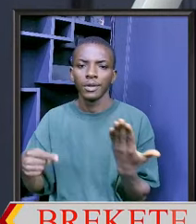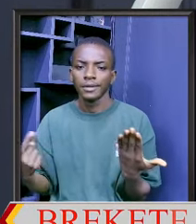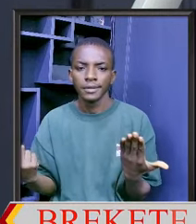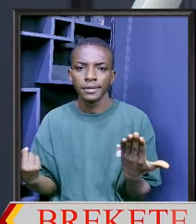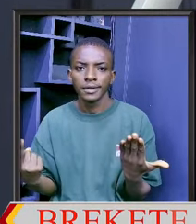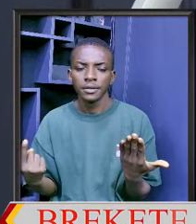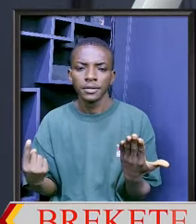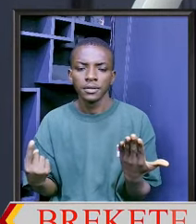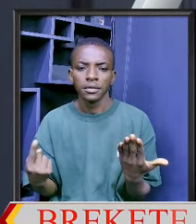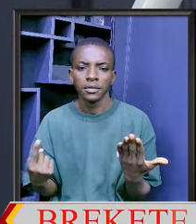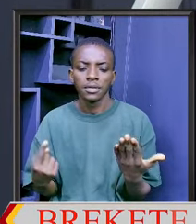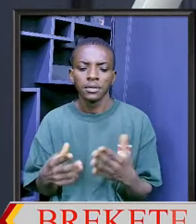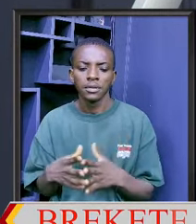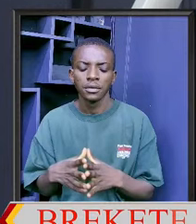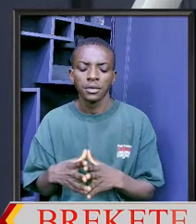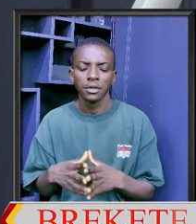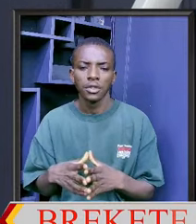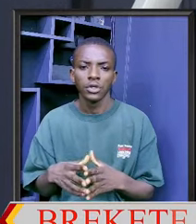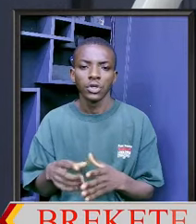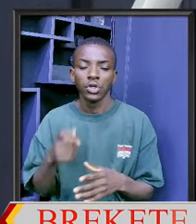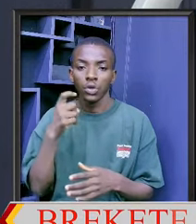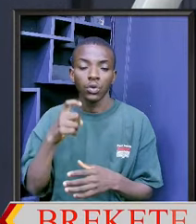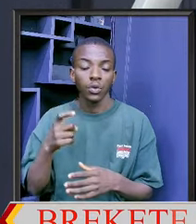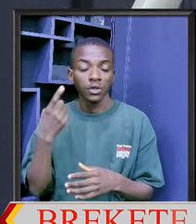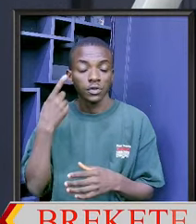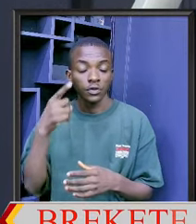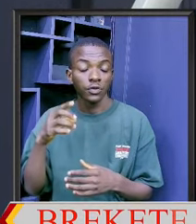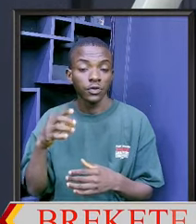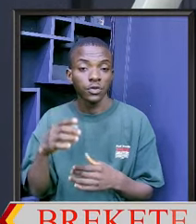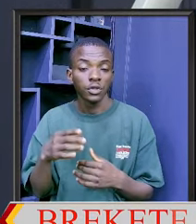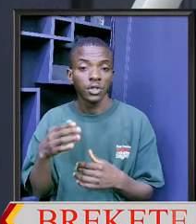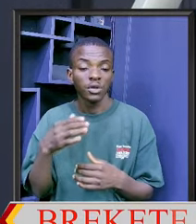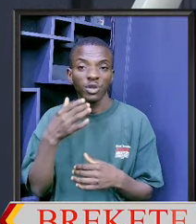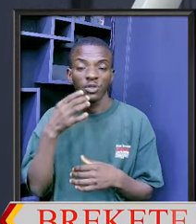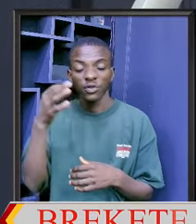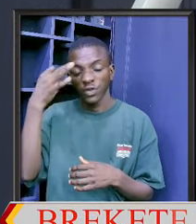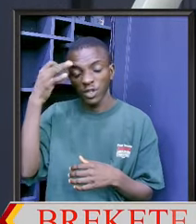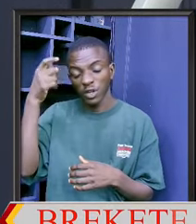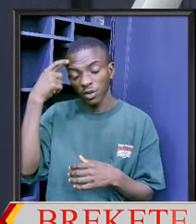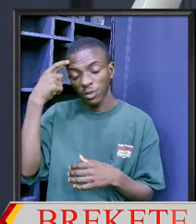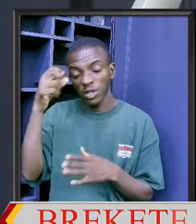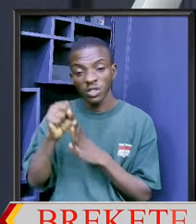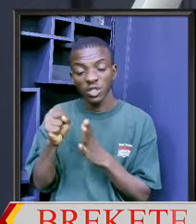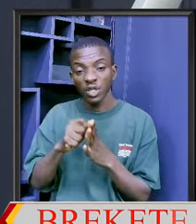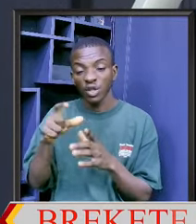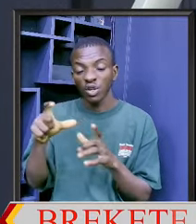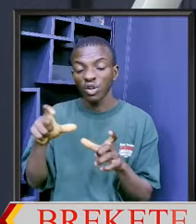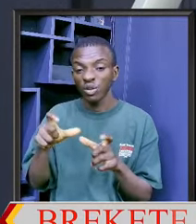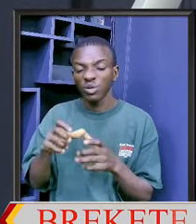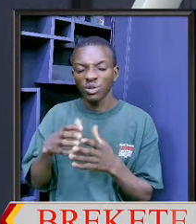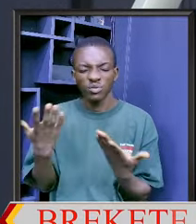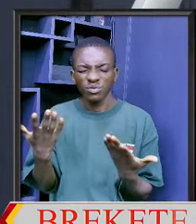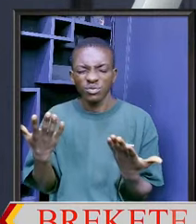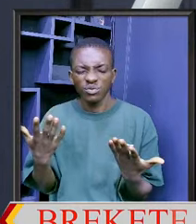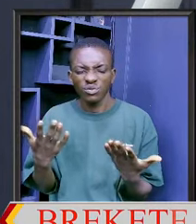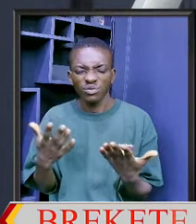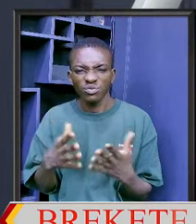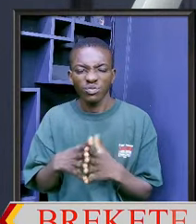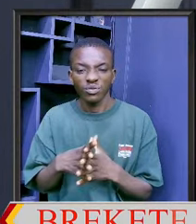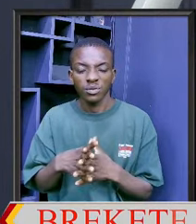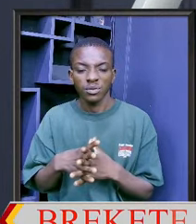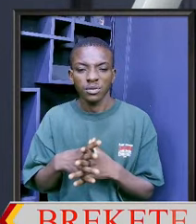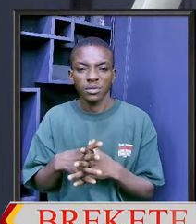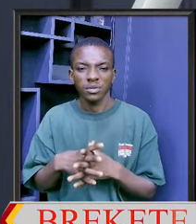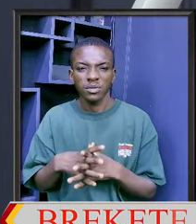waiting. No. You I'm request sorry. For... Am I federal government, state government, or local government? No.